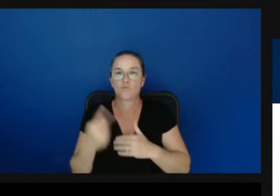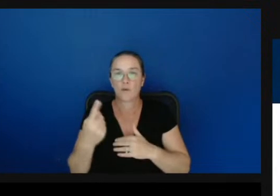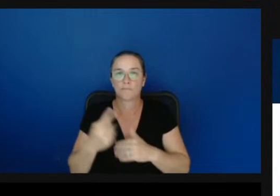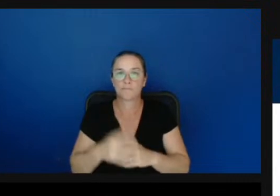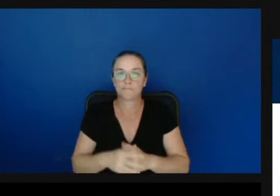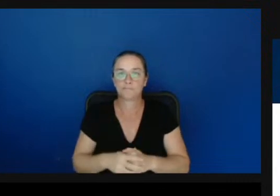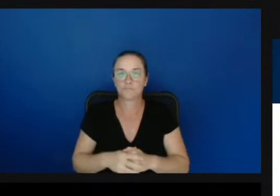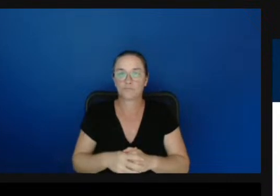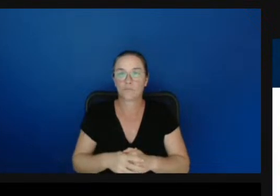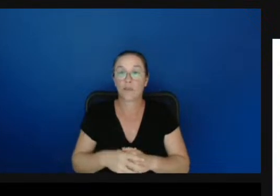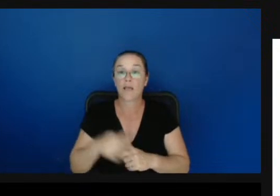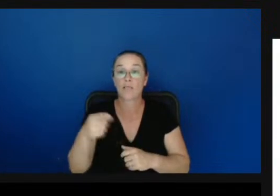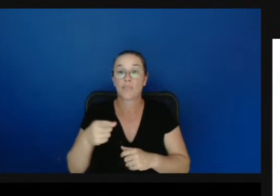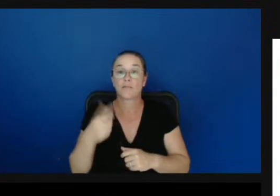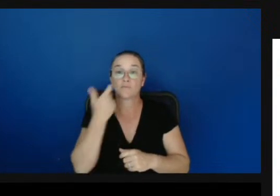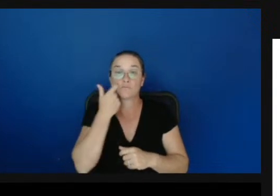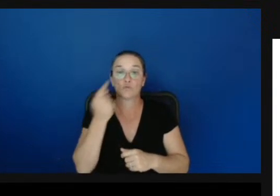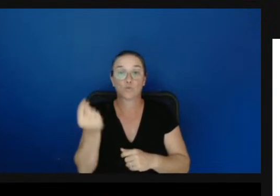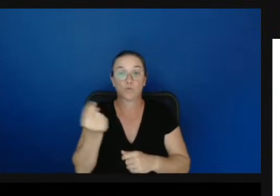from Tuesday,